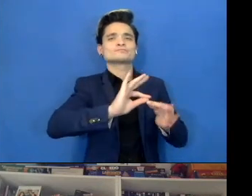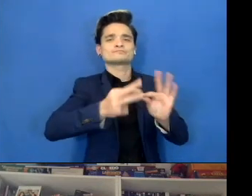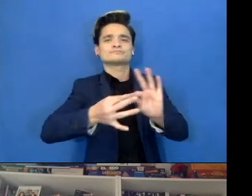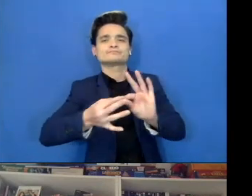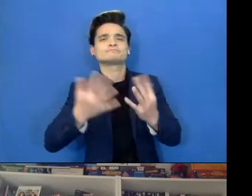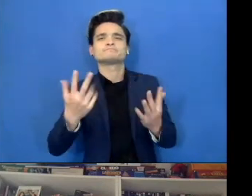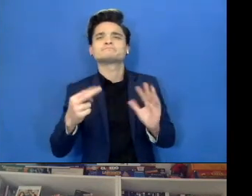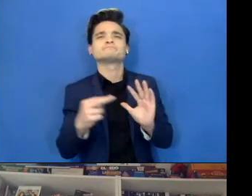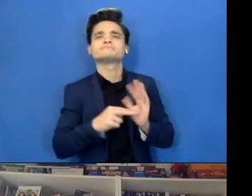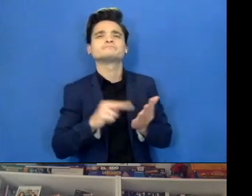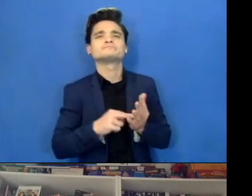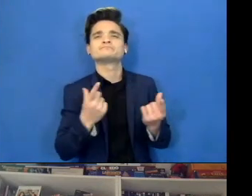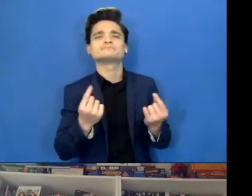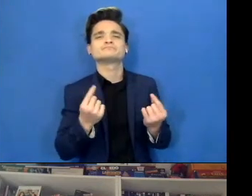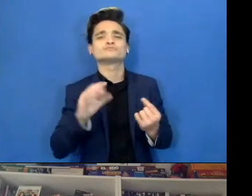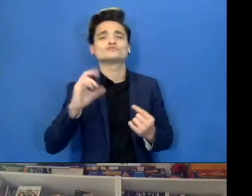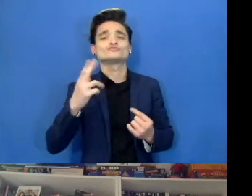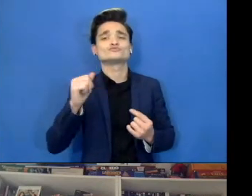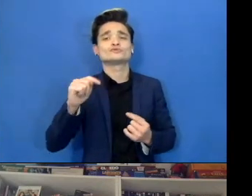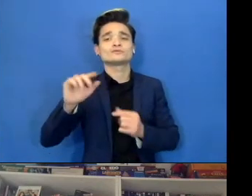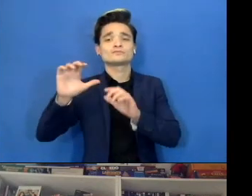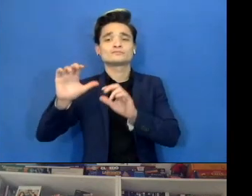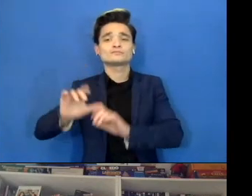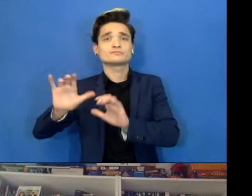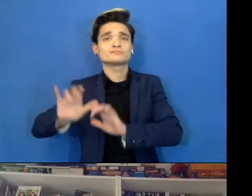I'm seeing puzzled faces. That's fine.